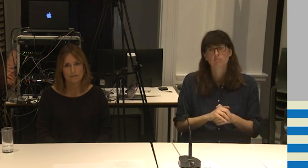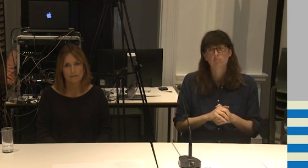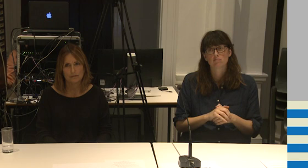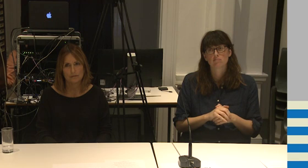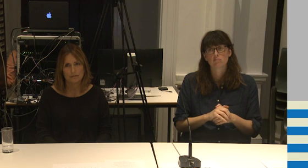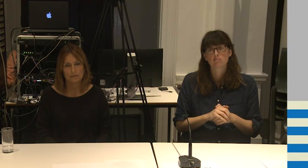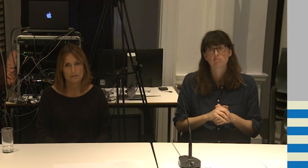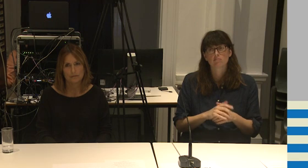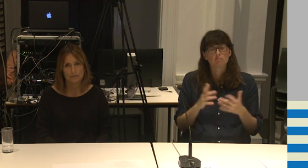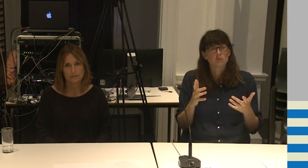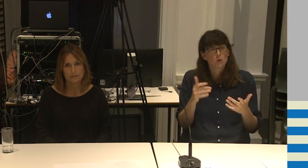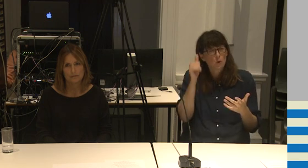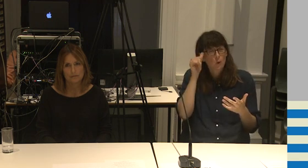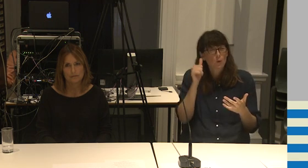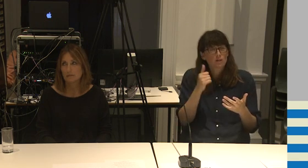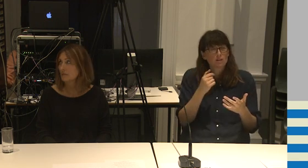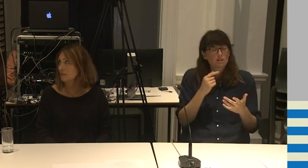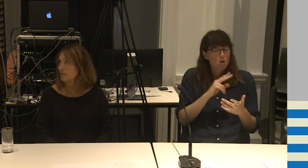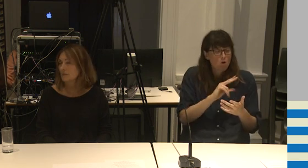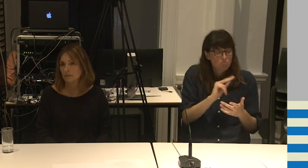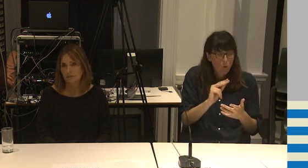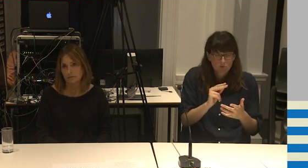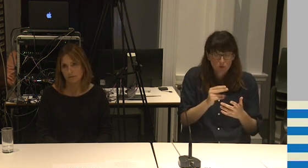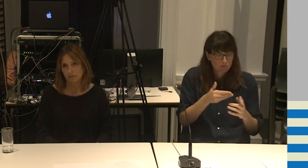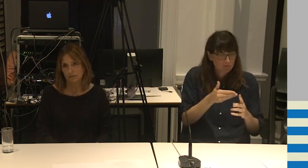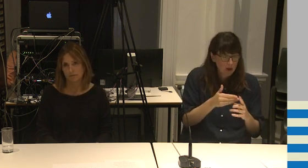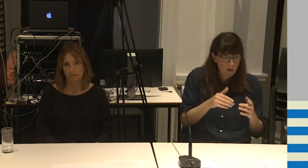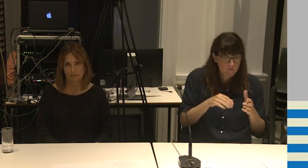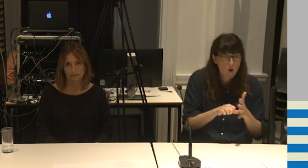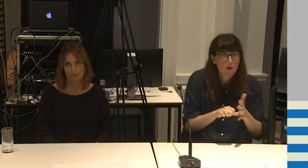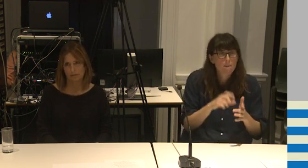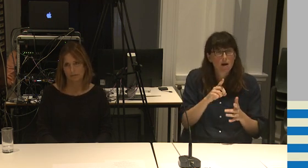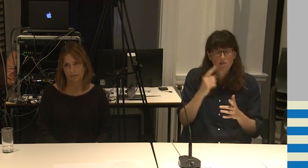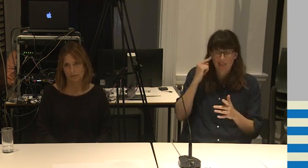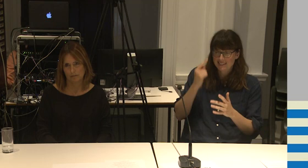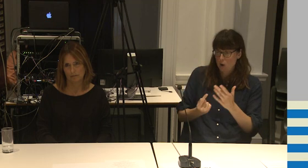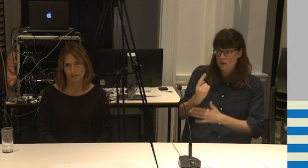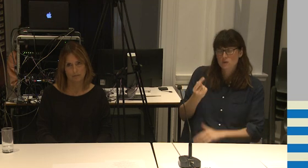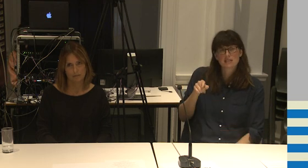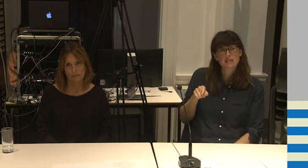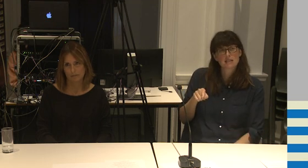not a problem, it's a thing, not address a problem, but address an opportunity.